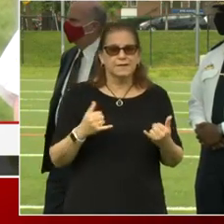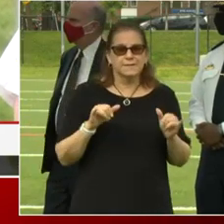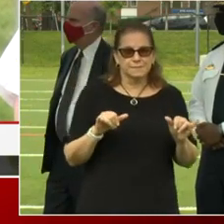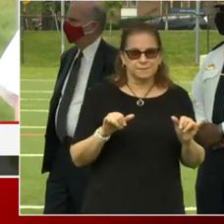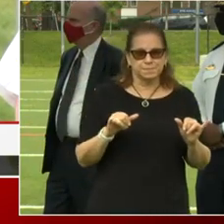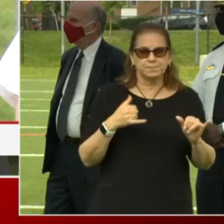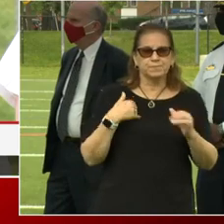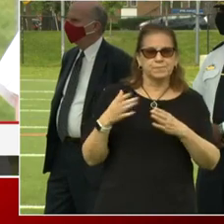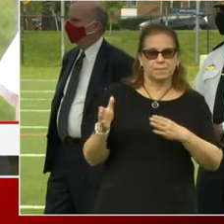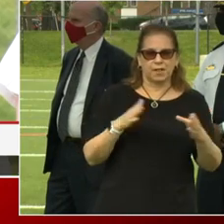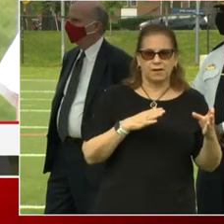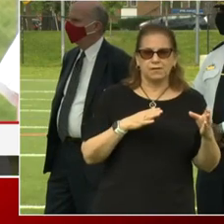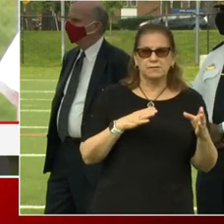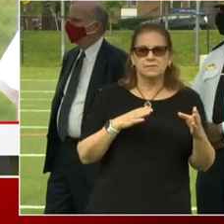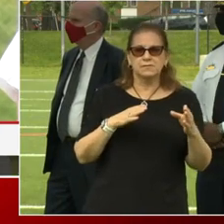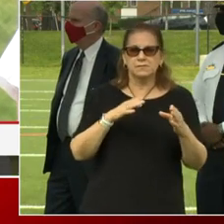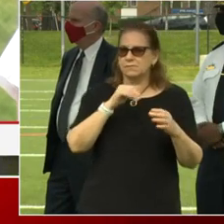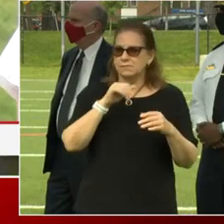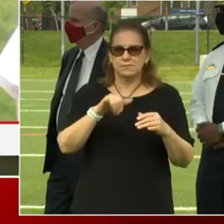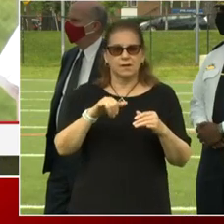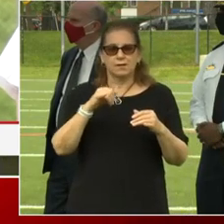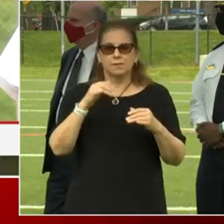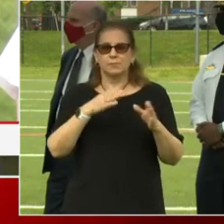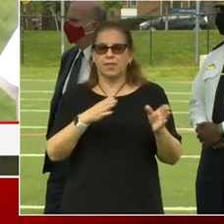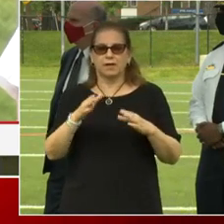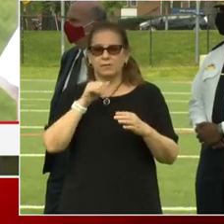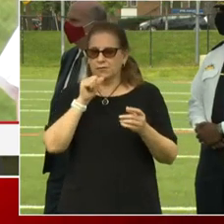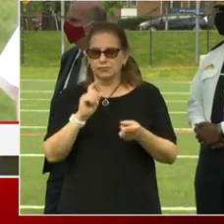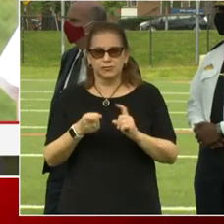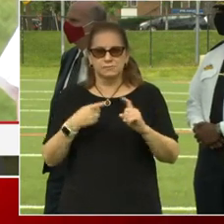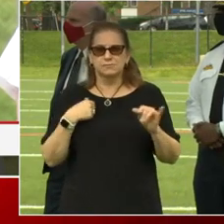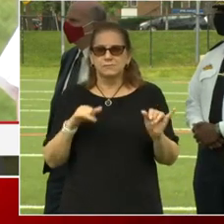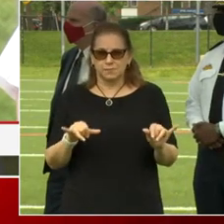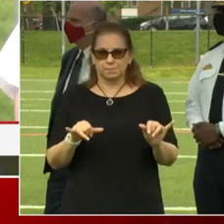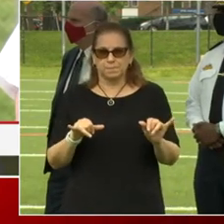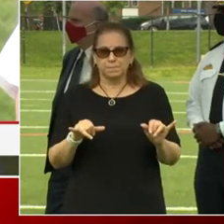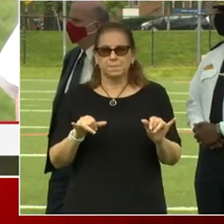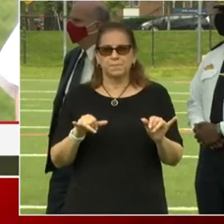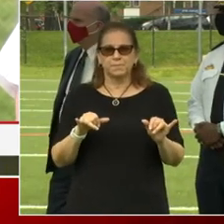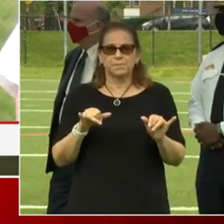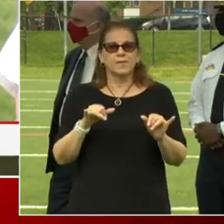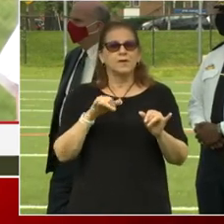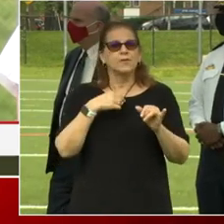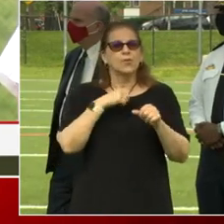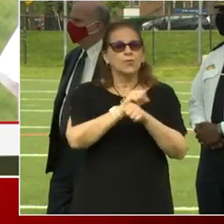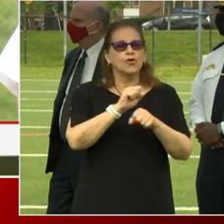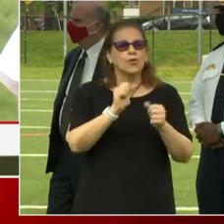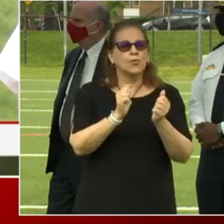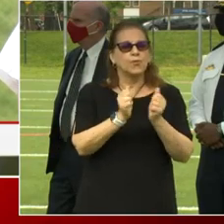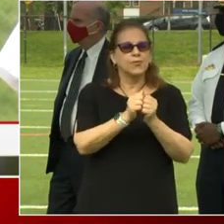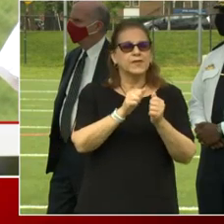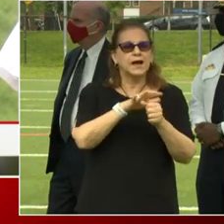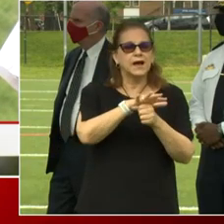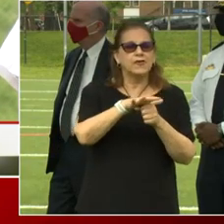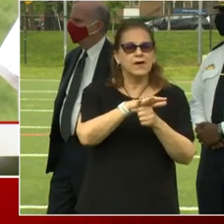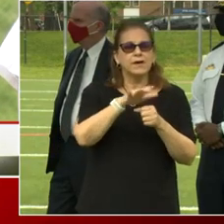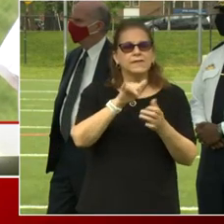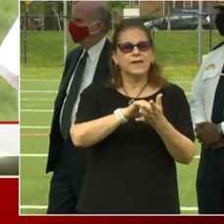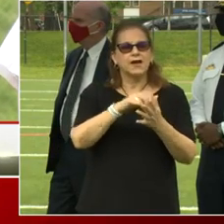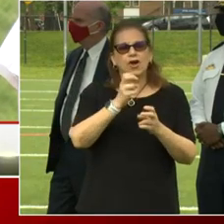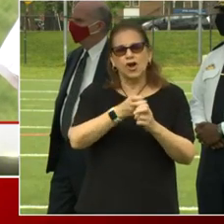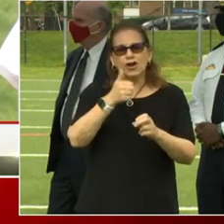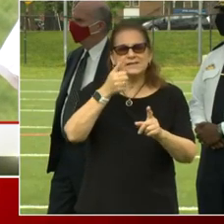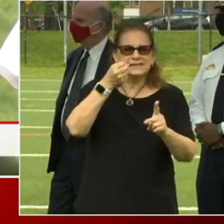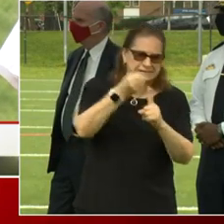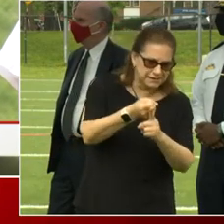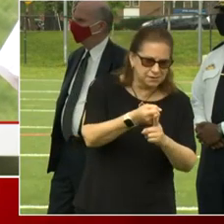crime in the areas of the city that have traditionally been hit the hardest, while building positive relationships with those